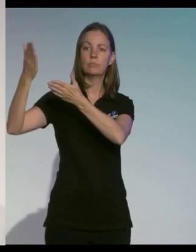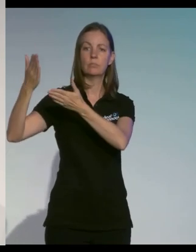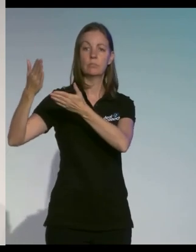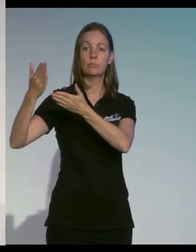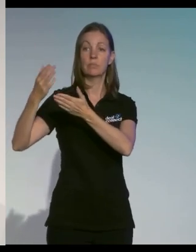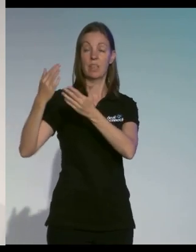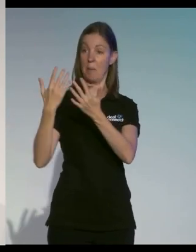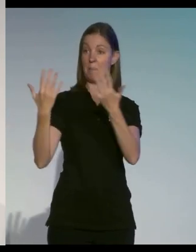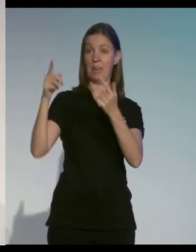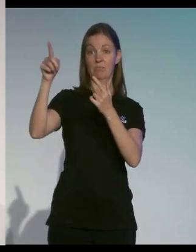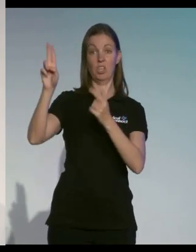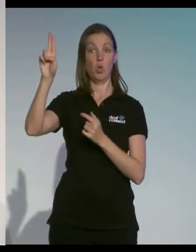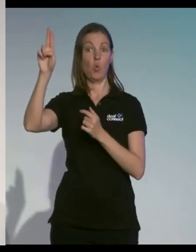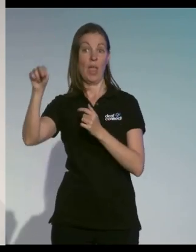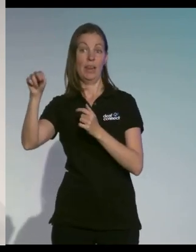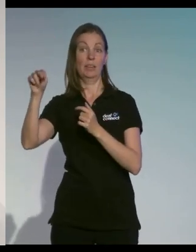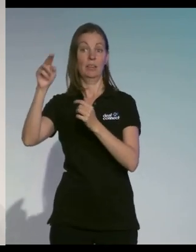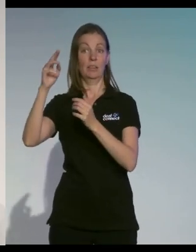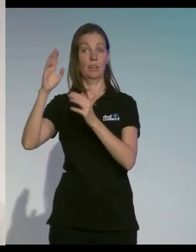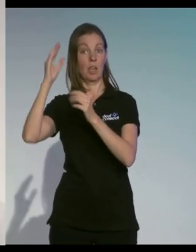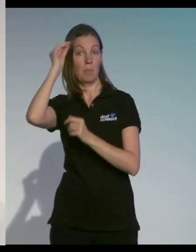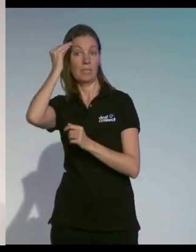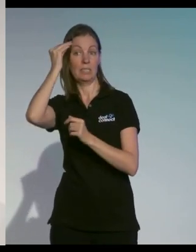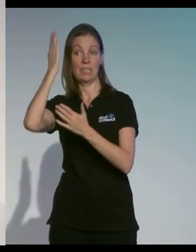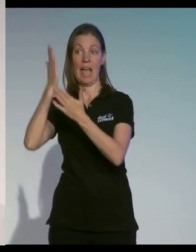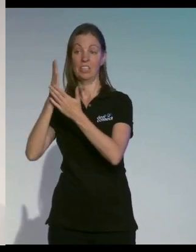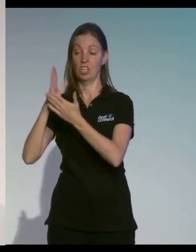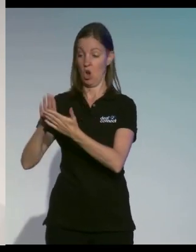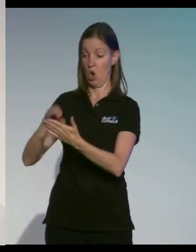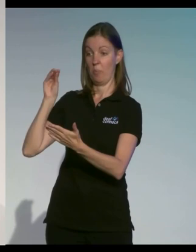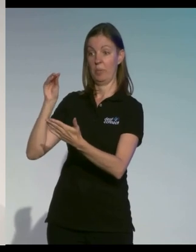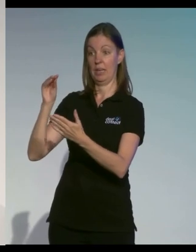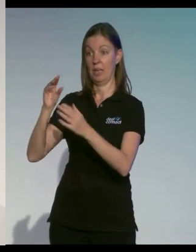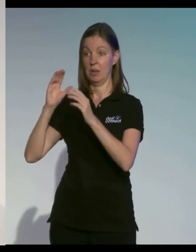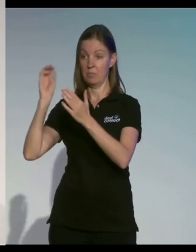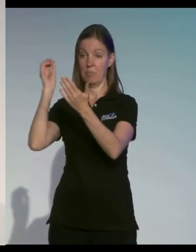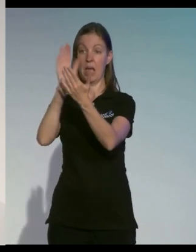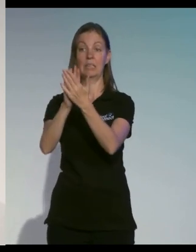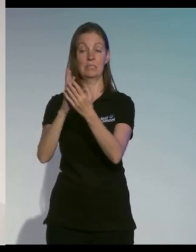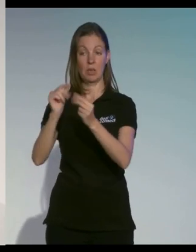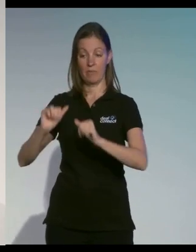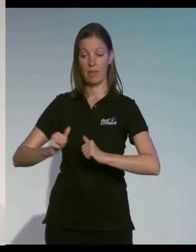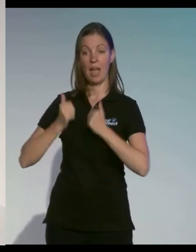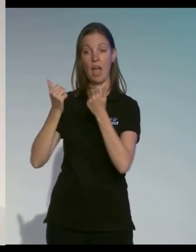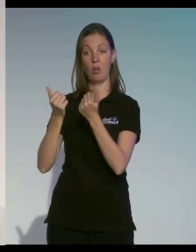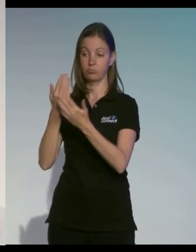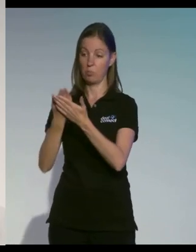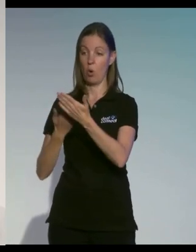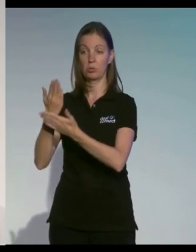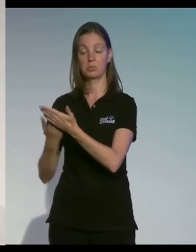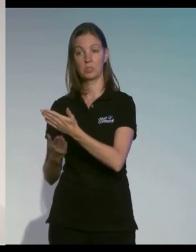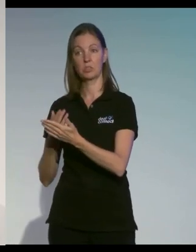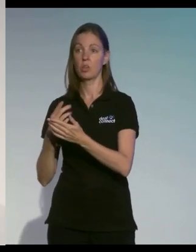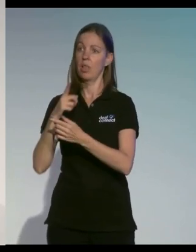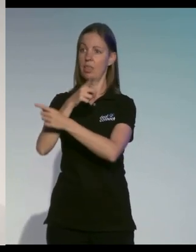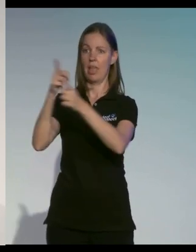cut and paste paragraphs out of the shadow reports that we've written and put it into their concluding observations. And they are very grateful to